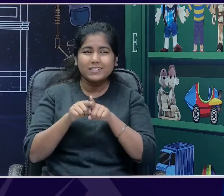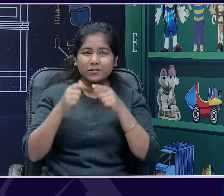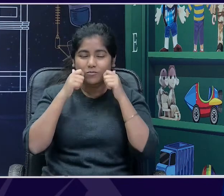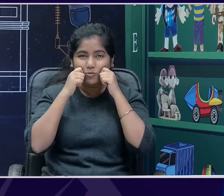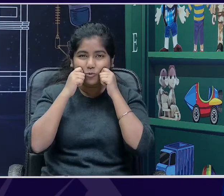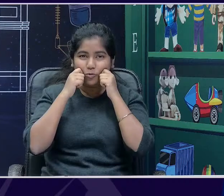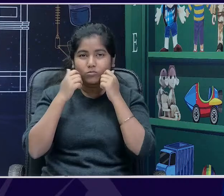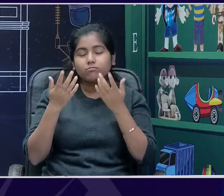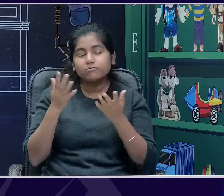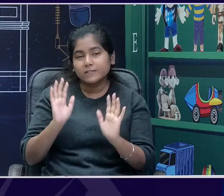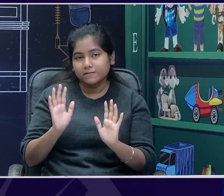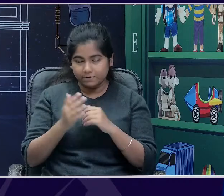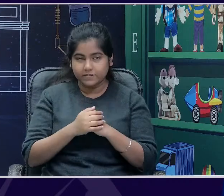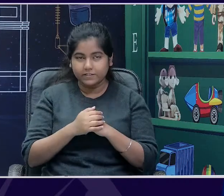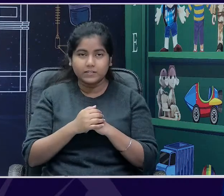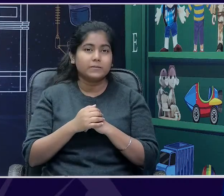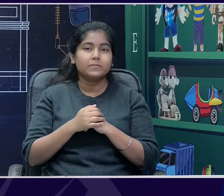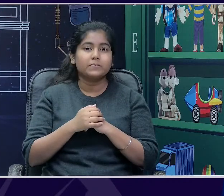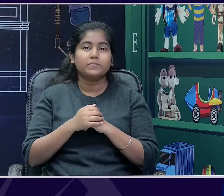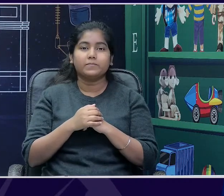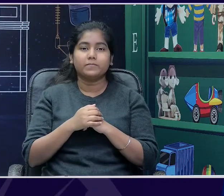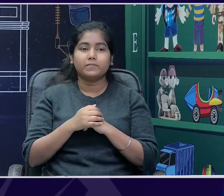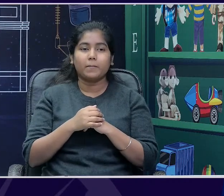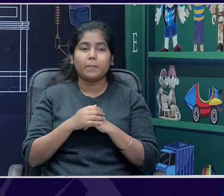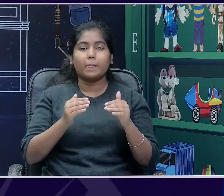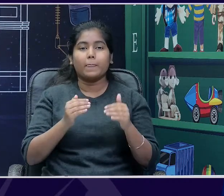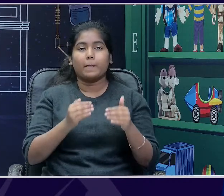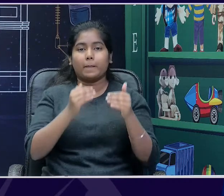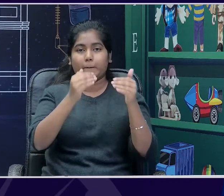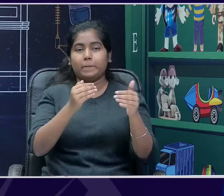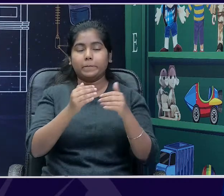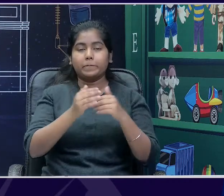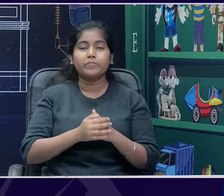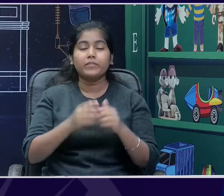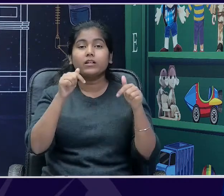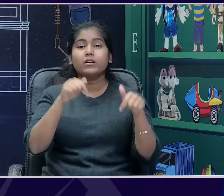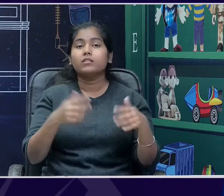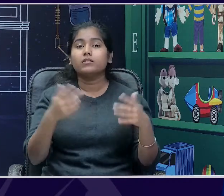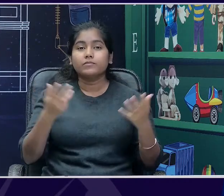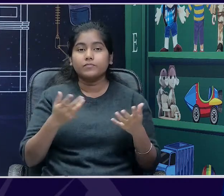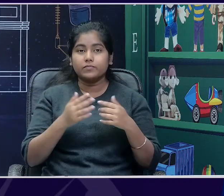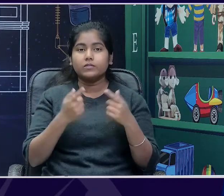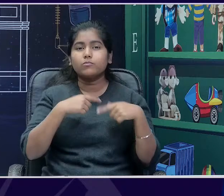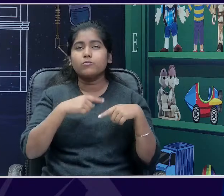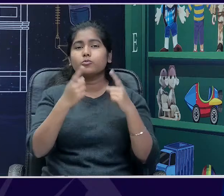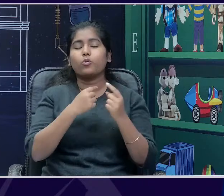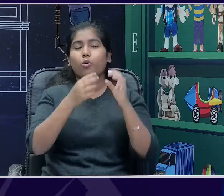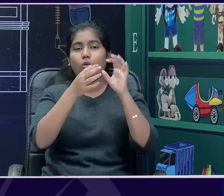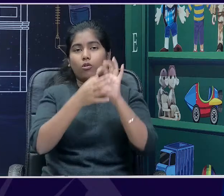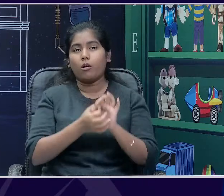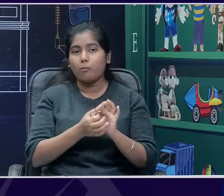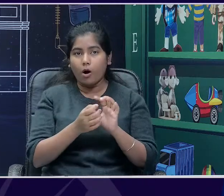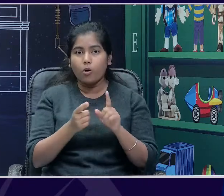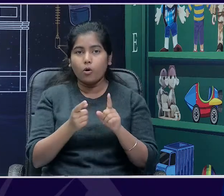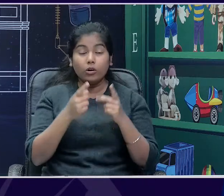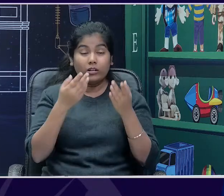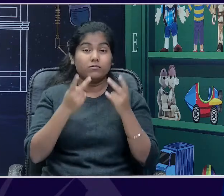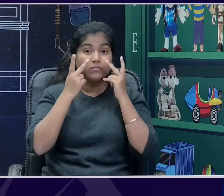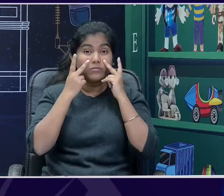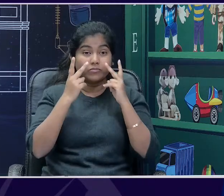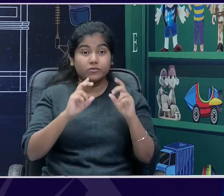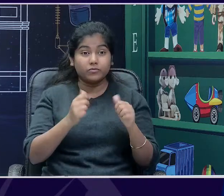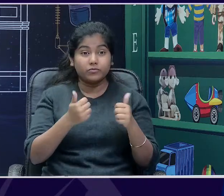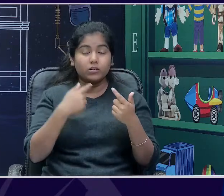yeah, this one. Okay, now we move further. Okay. Here, what we talked about, here now we can see